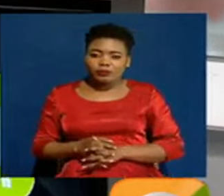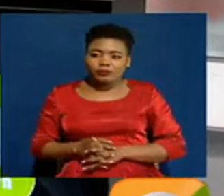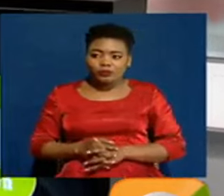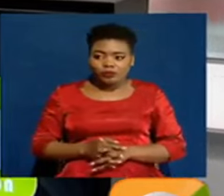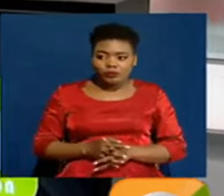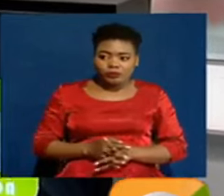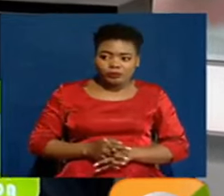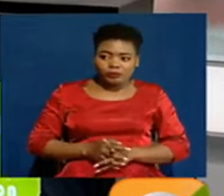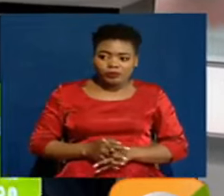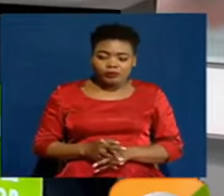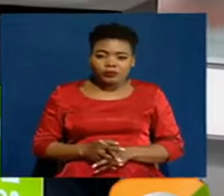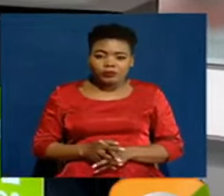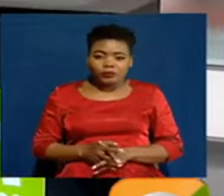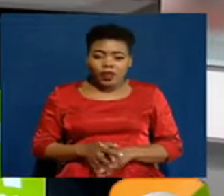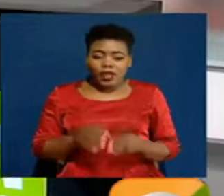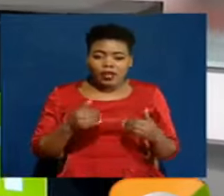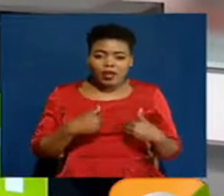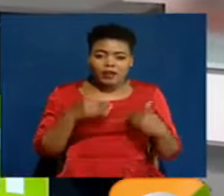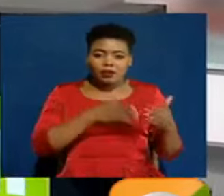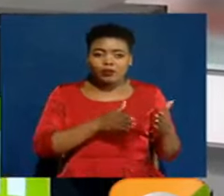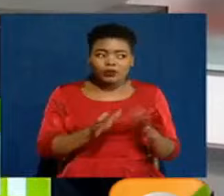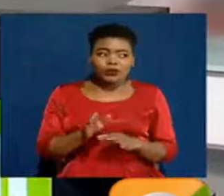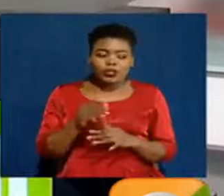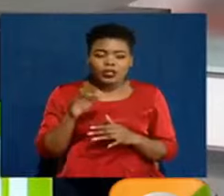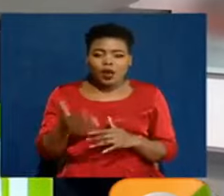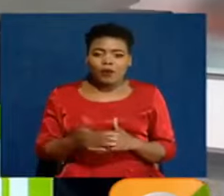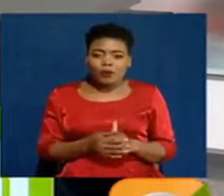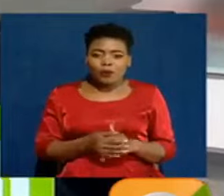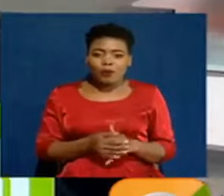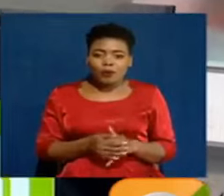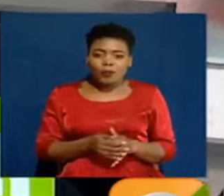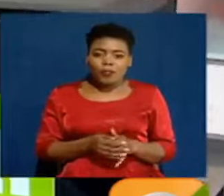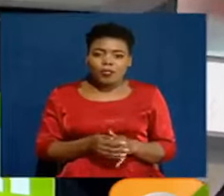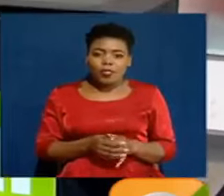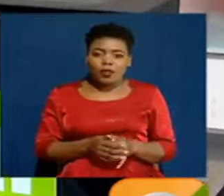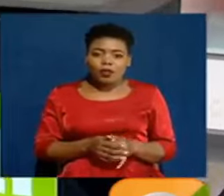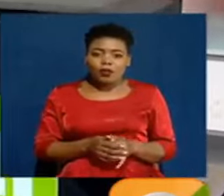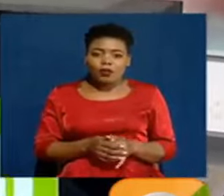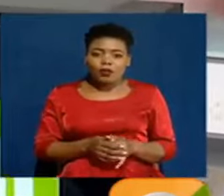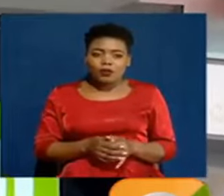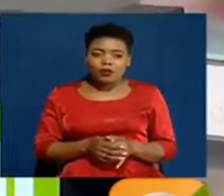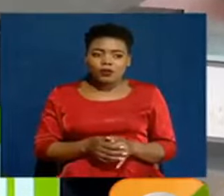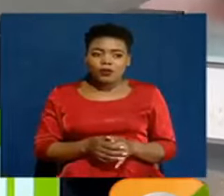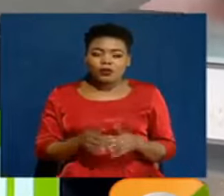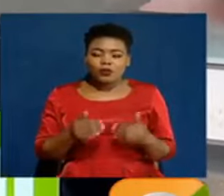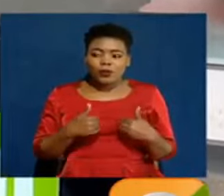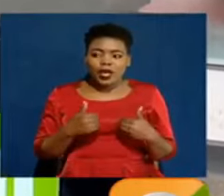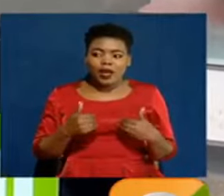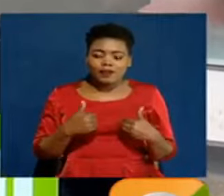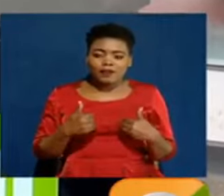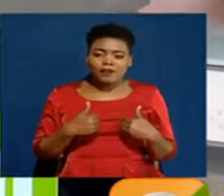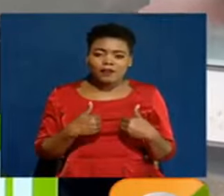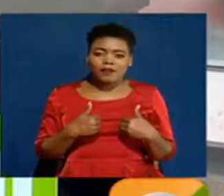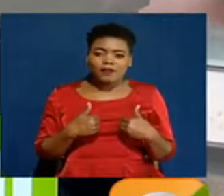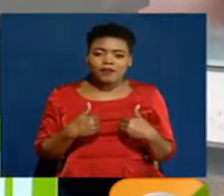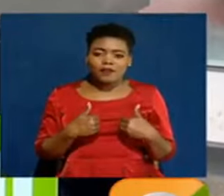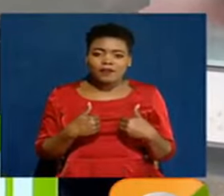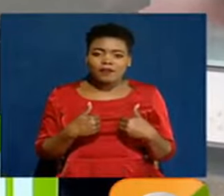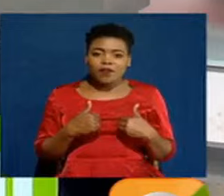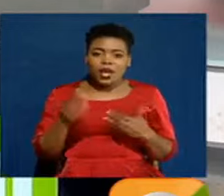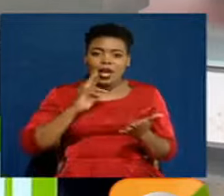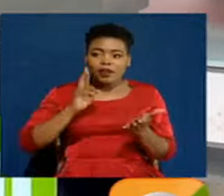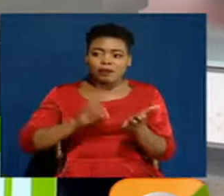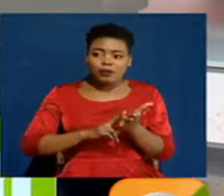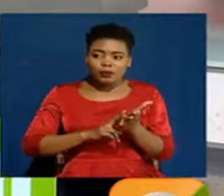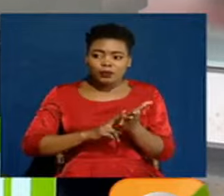I felt three things. One is that there is a great emphasis on a track record. Who are